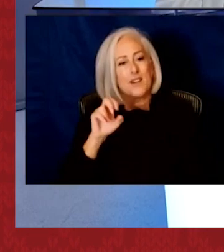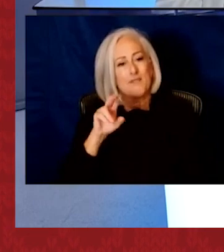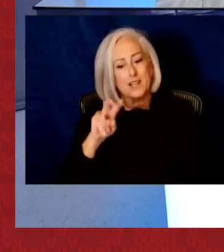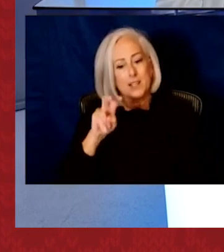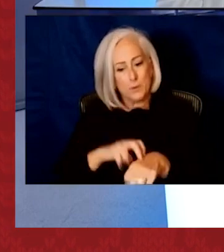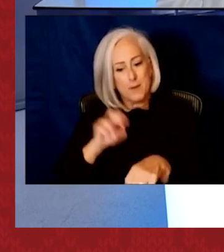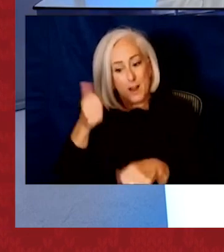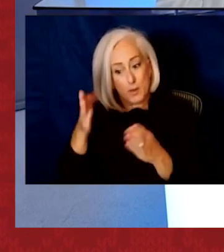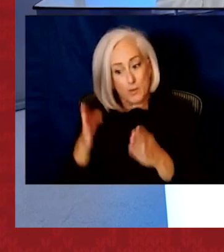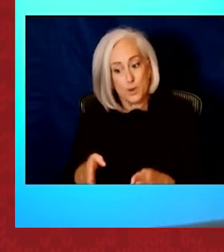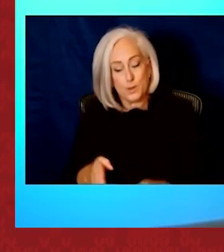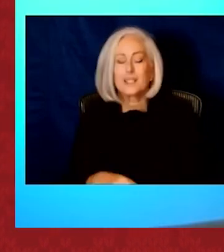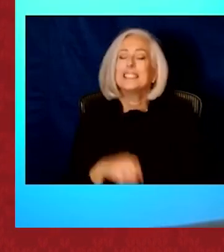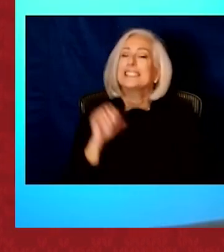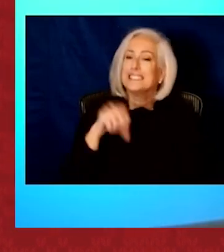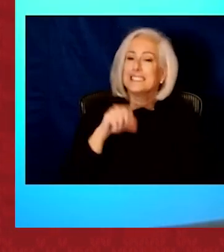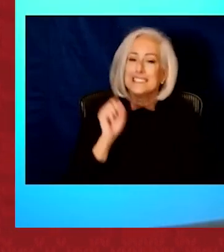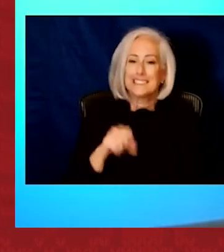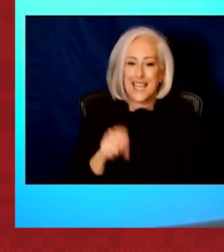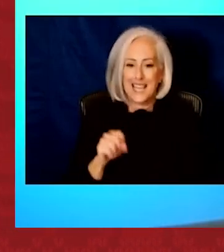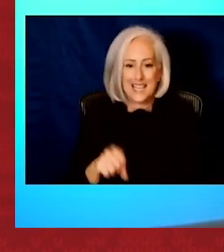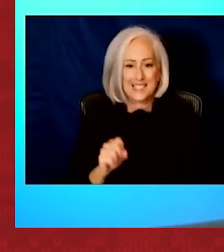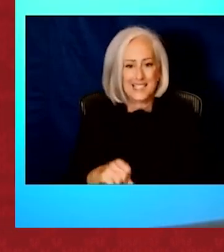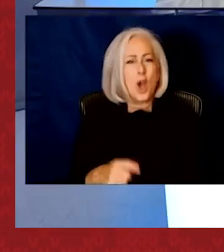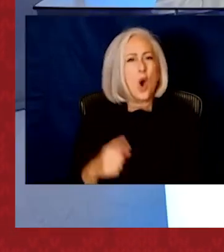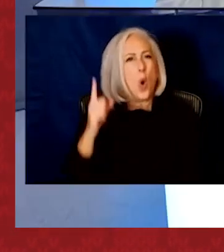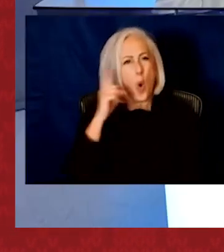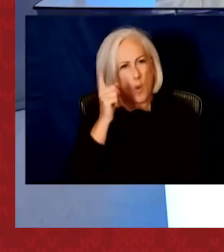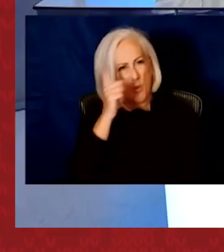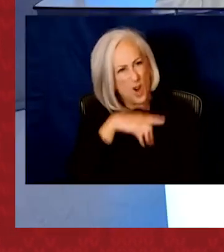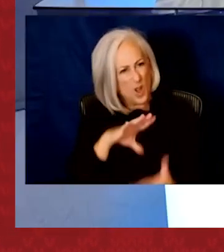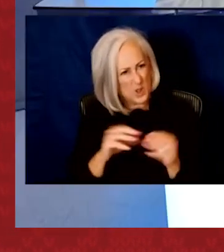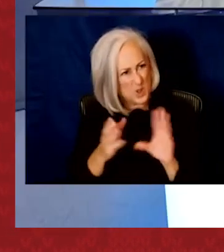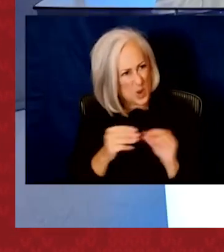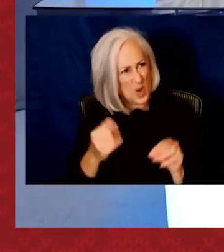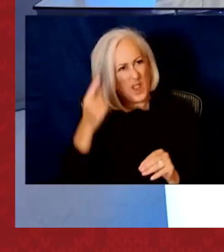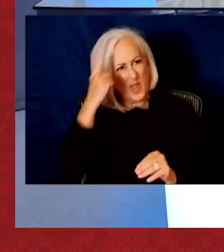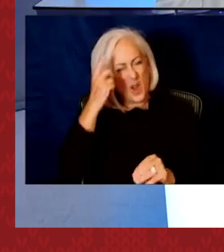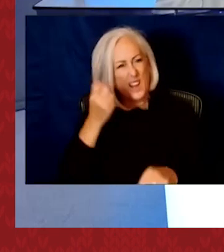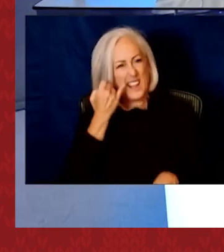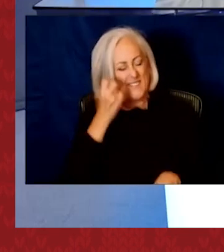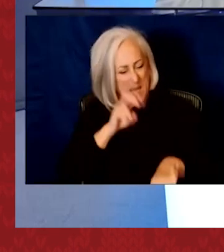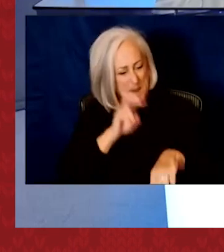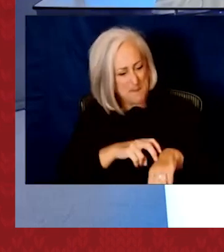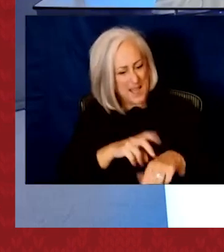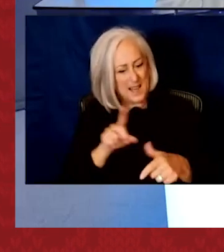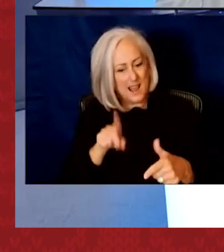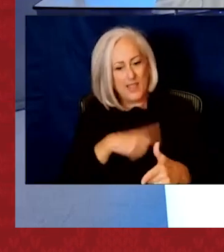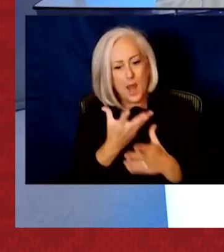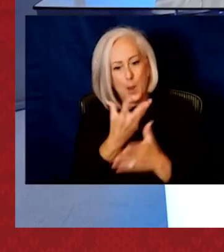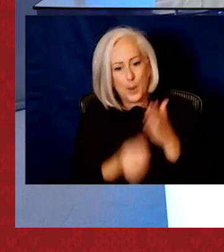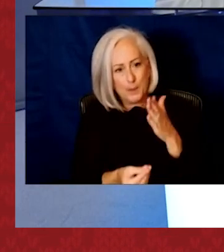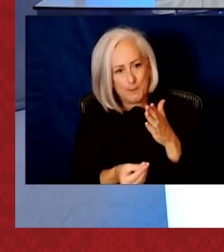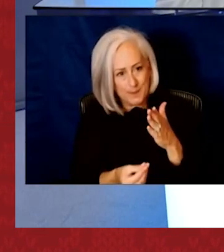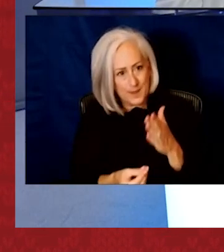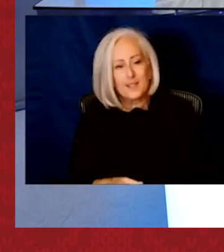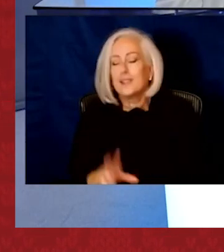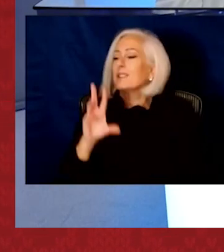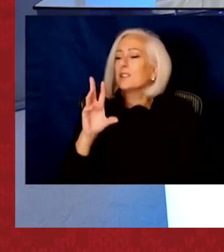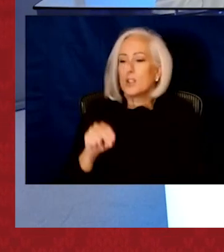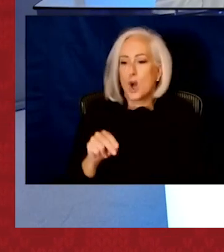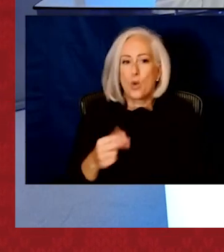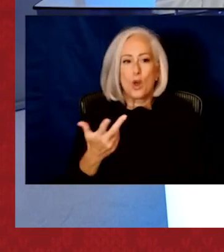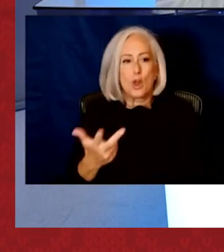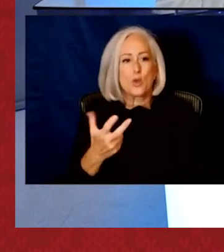else. Yes, an old wives' tale on that one too. That once they bite, they're going to die. Exactly. I had a case when I was in fellowship where 3 Marines got bitten